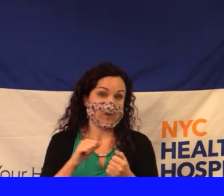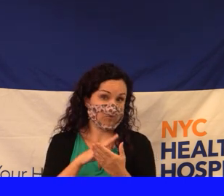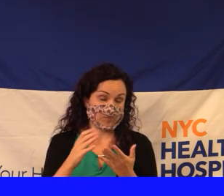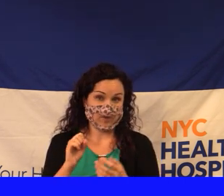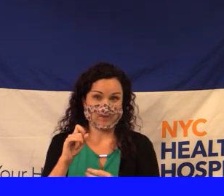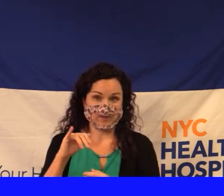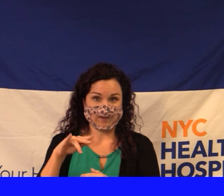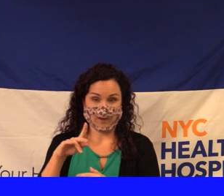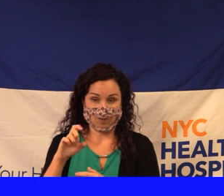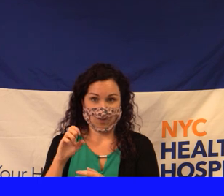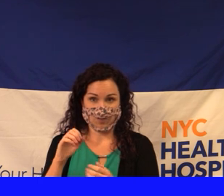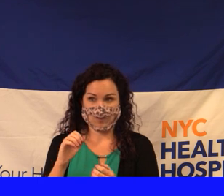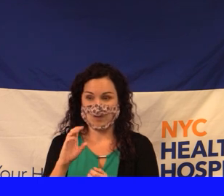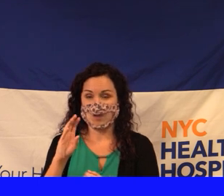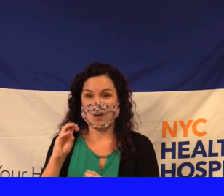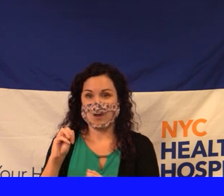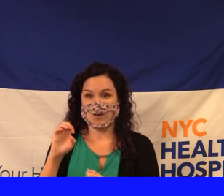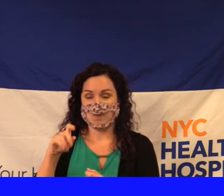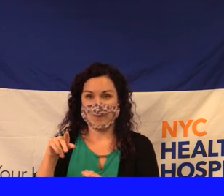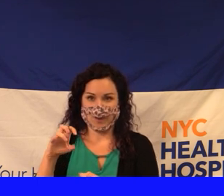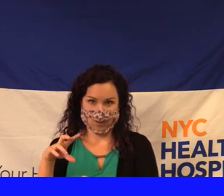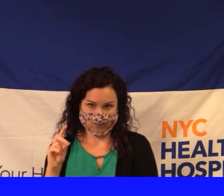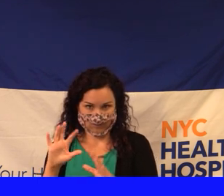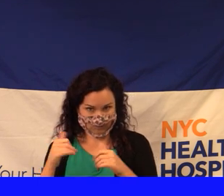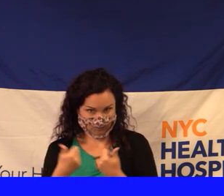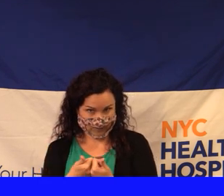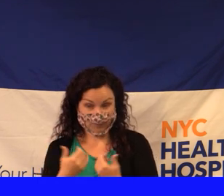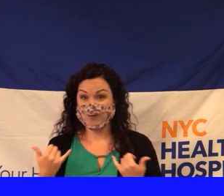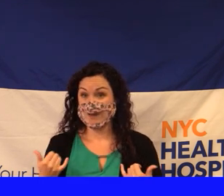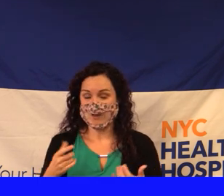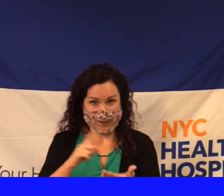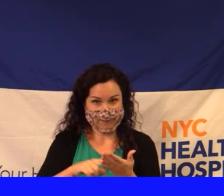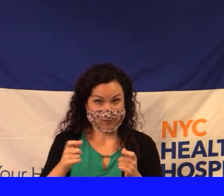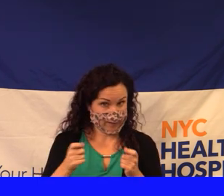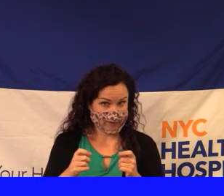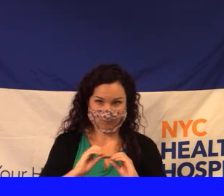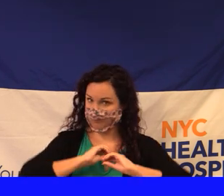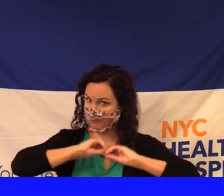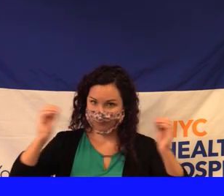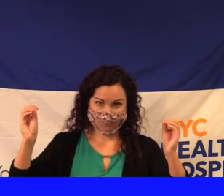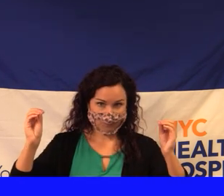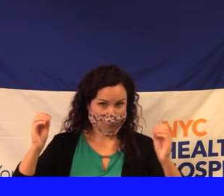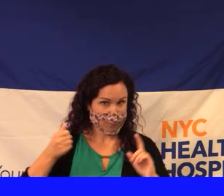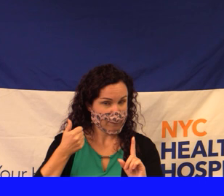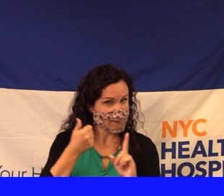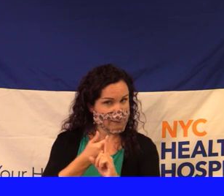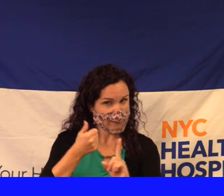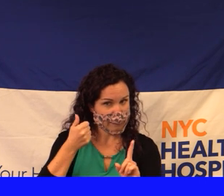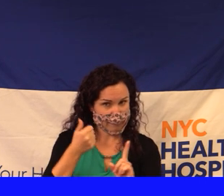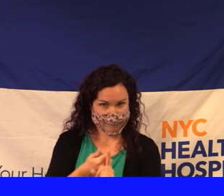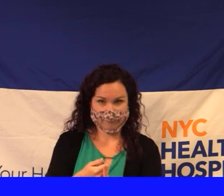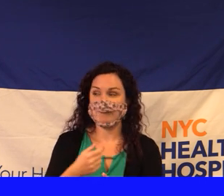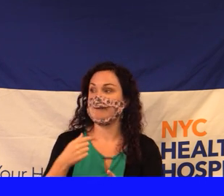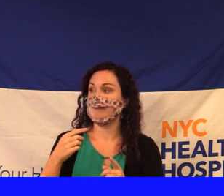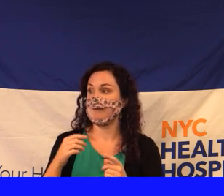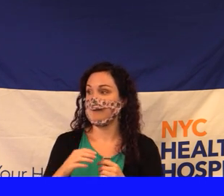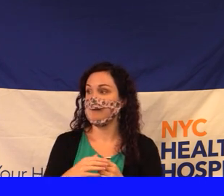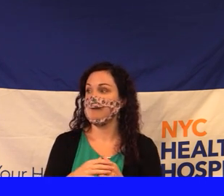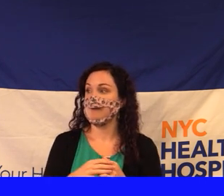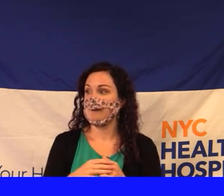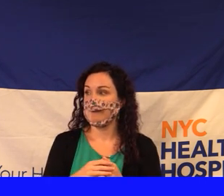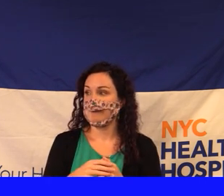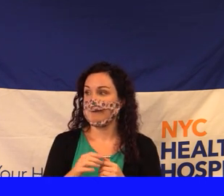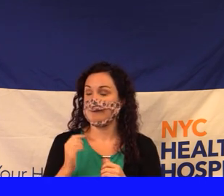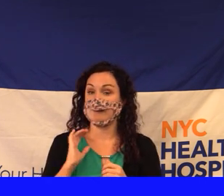challenges. So today, this is an area that has no inventory management. It is done manually. And what this will bring about is